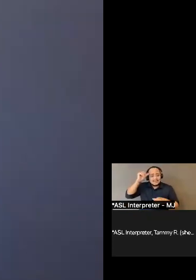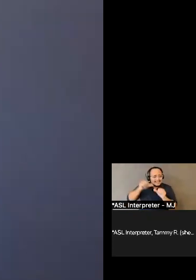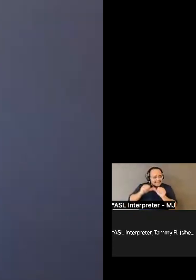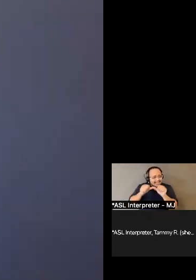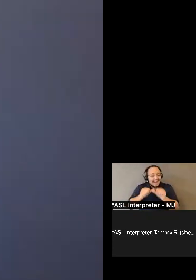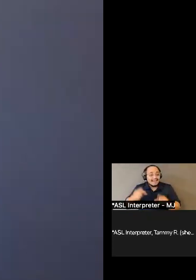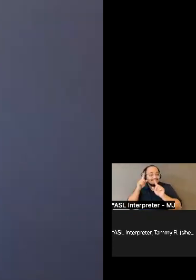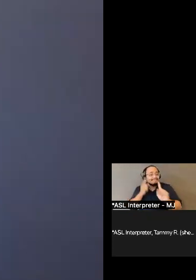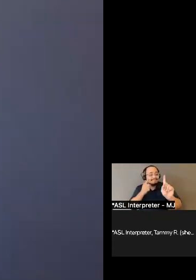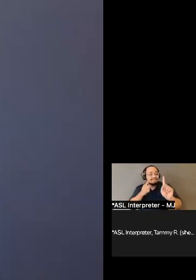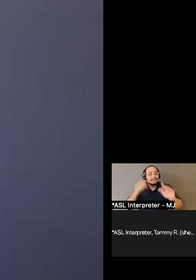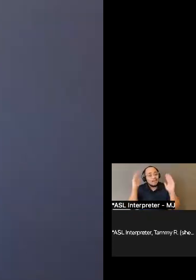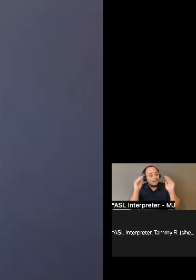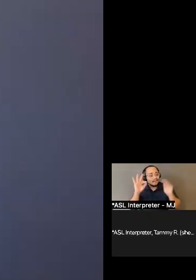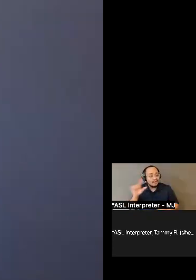hopeful.